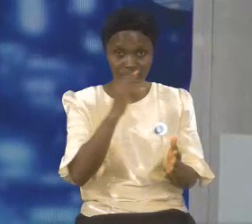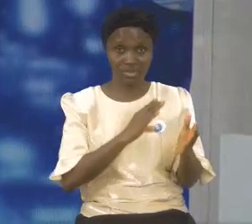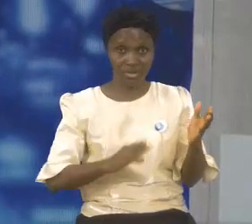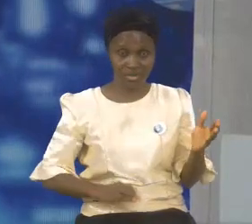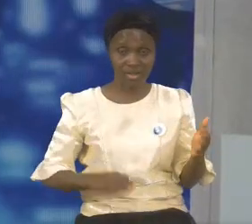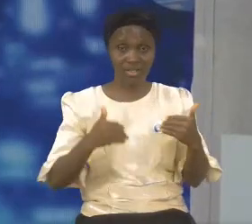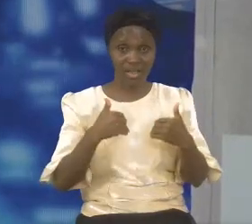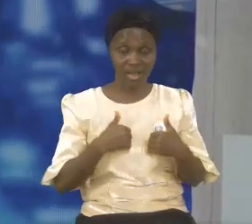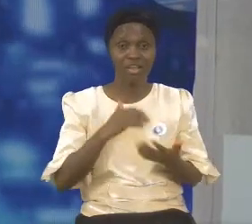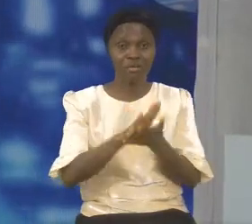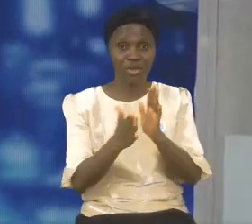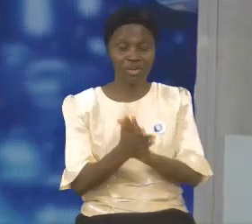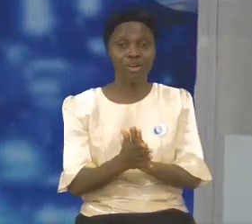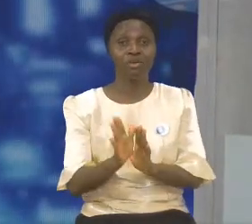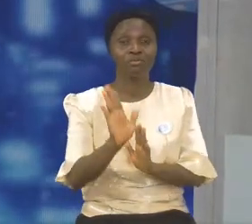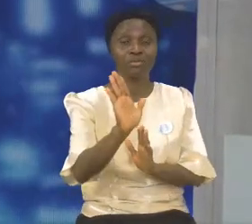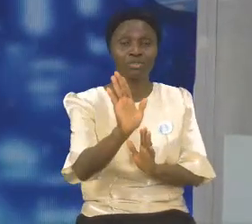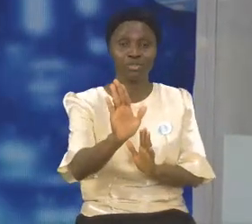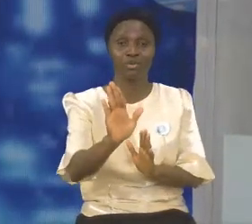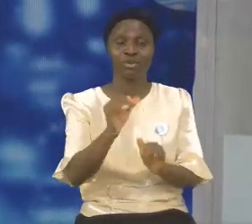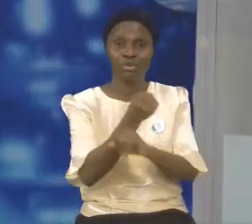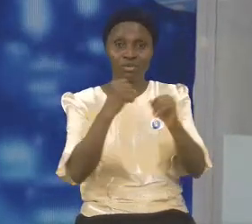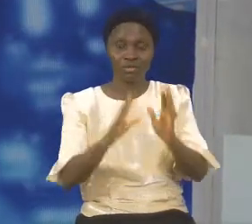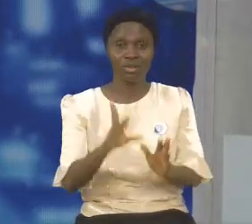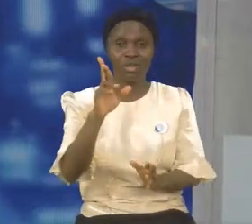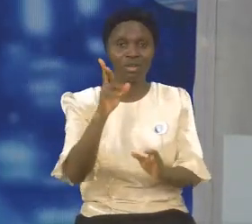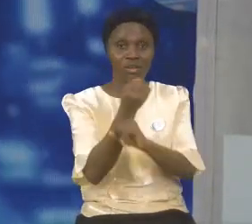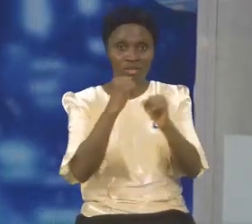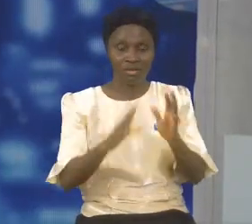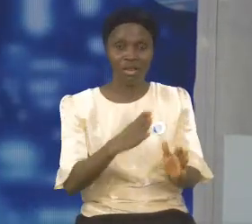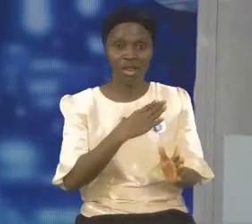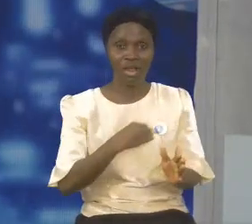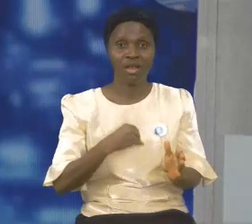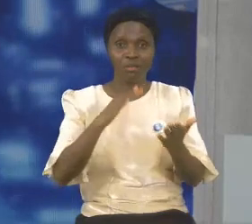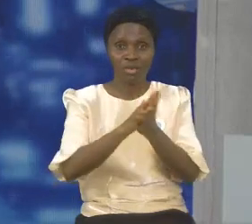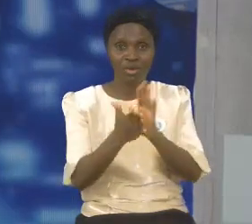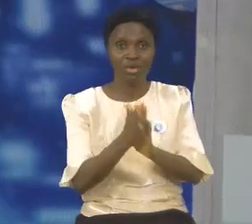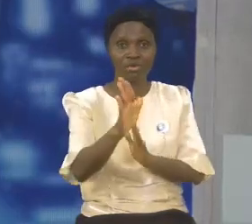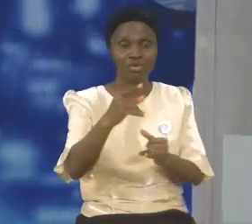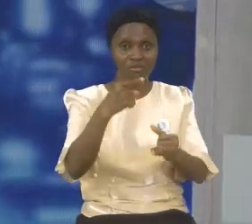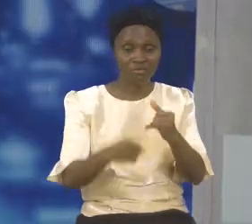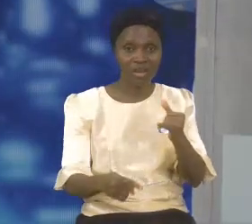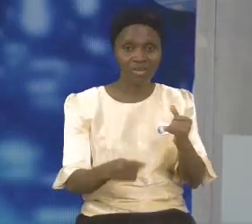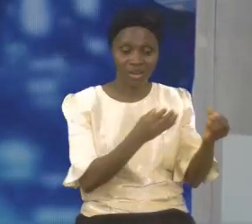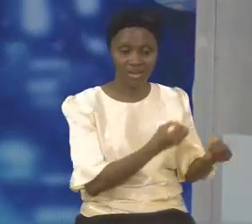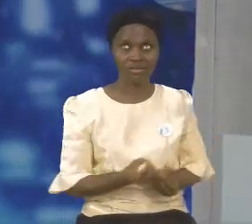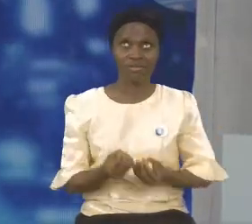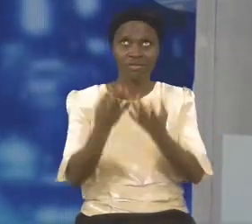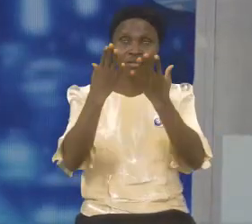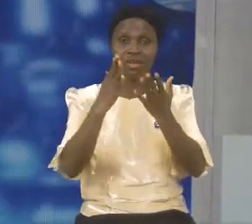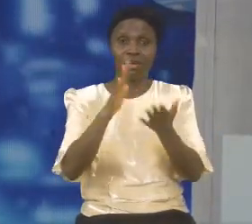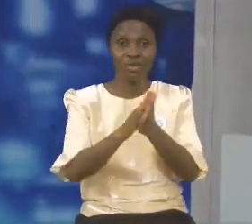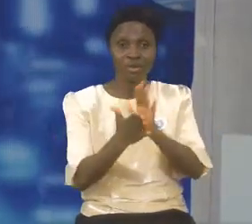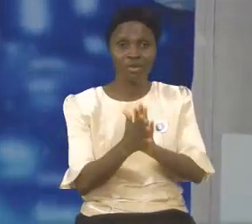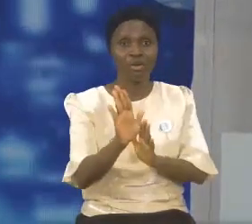has become your substitute, has become your final sacrifice, has become your savior, has become